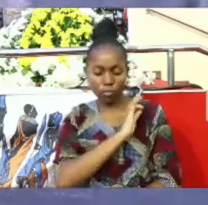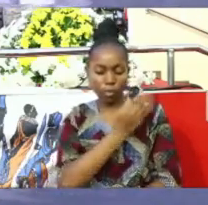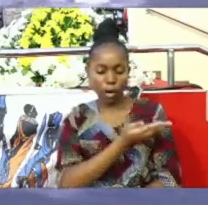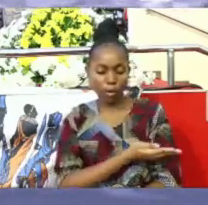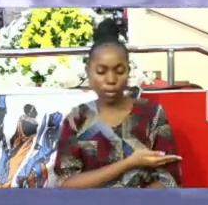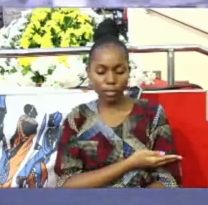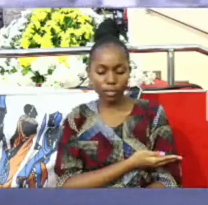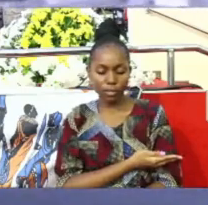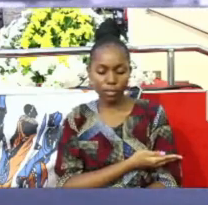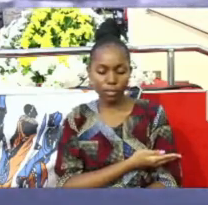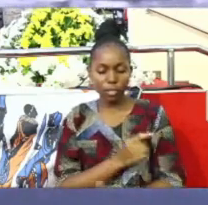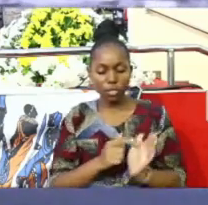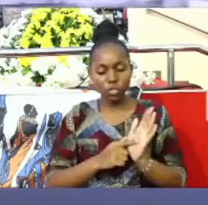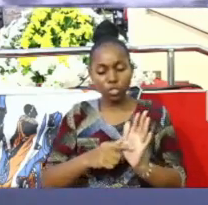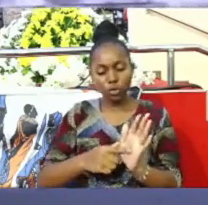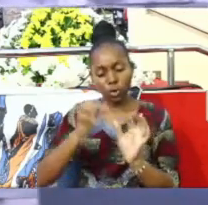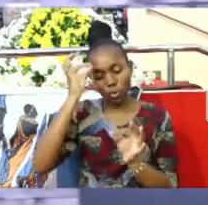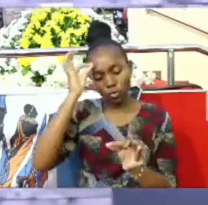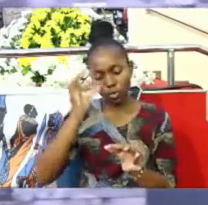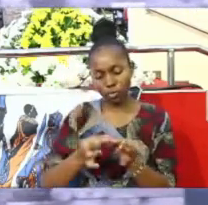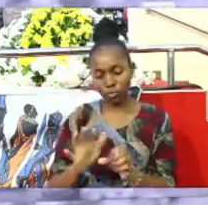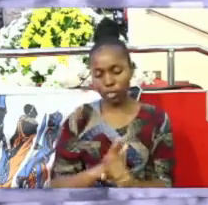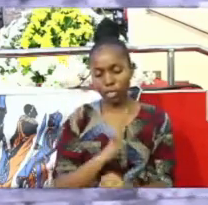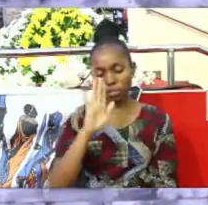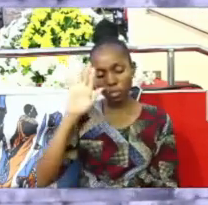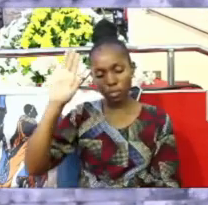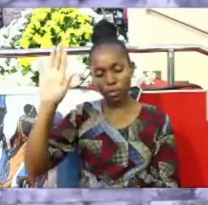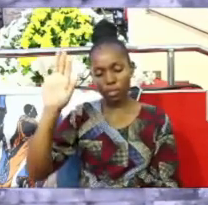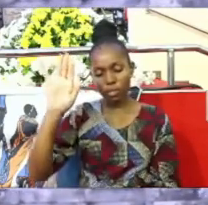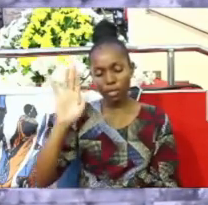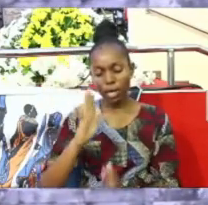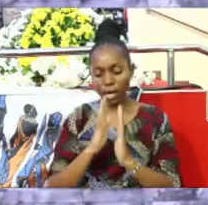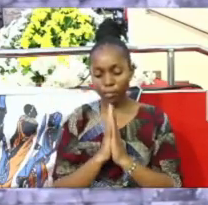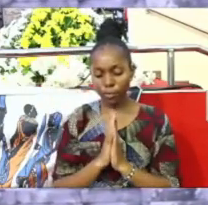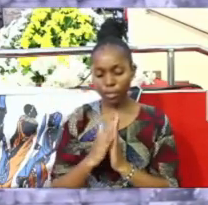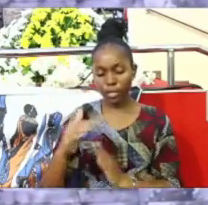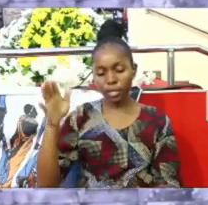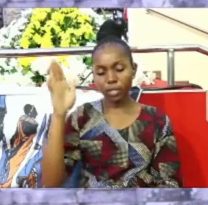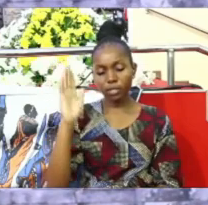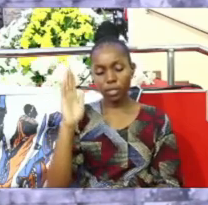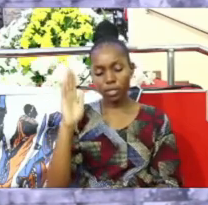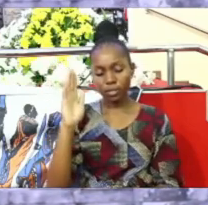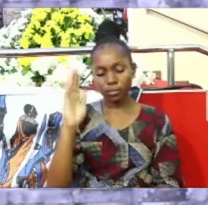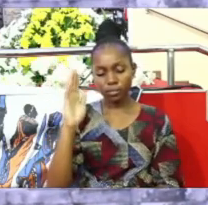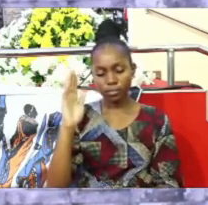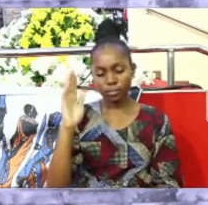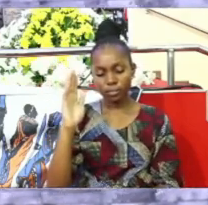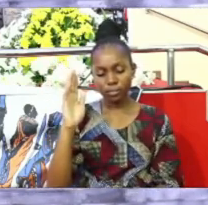faithful. I pray, O God. The day of being measured. It is